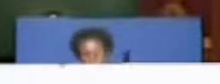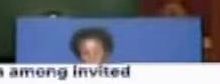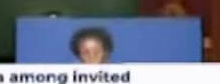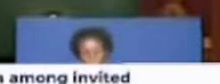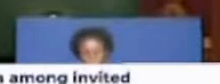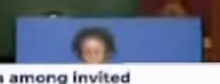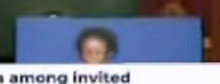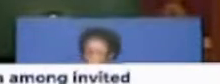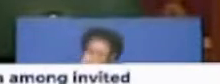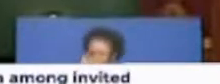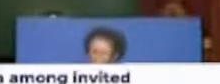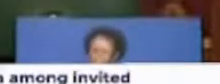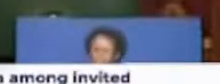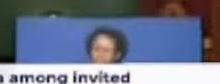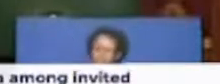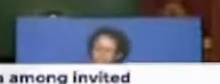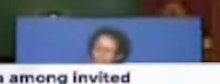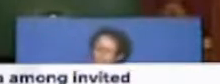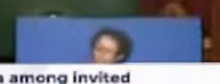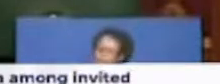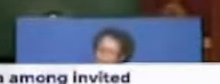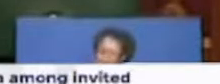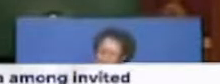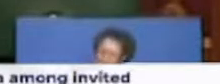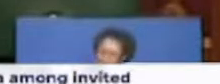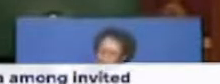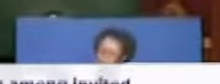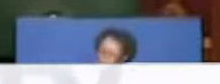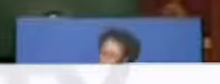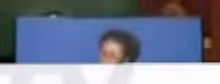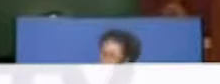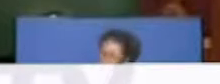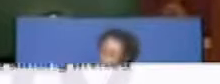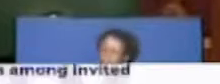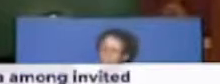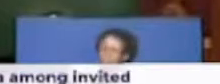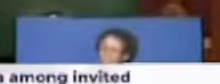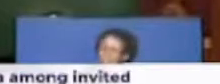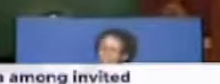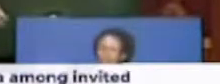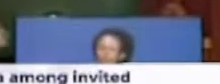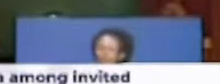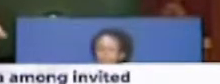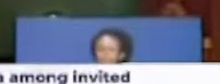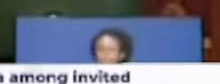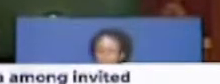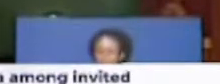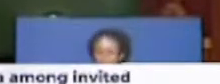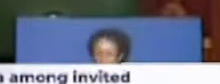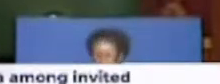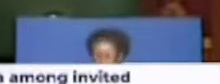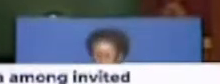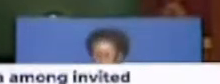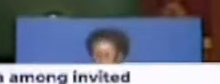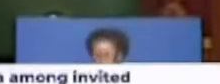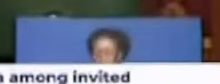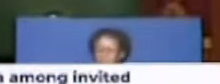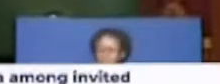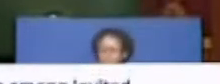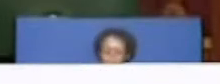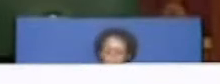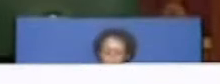digital payment providers with an aim of deepening and expanding the use of payment channels.